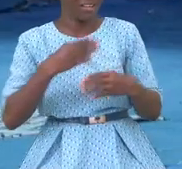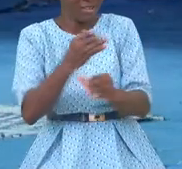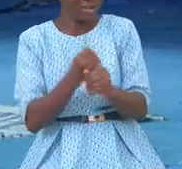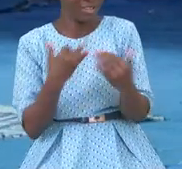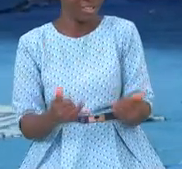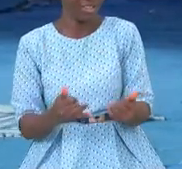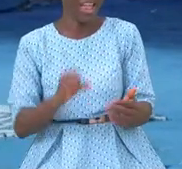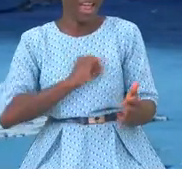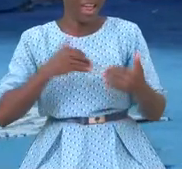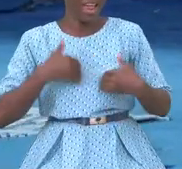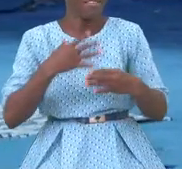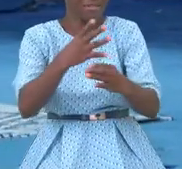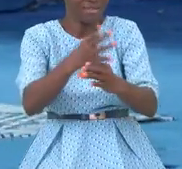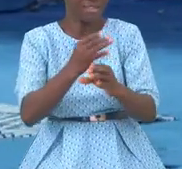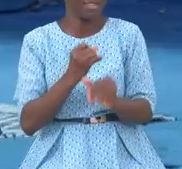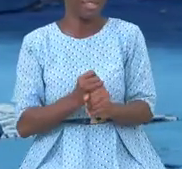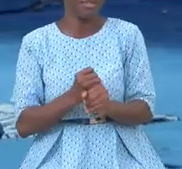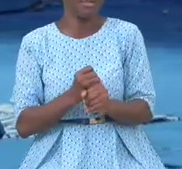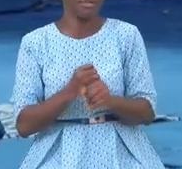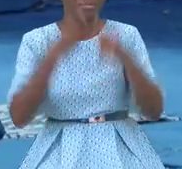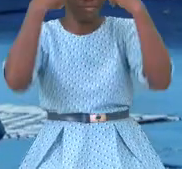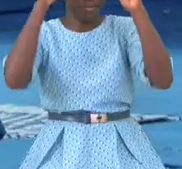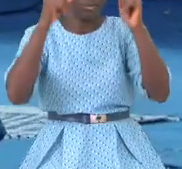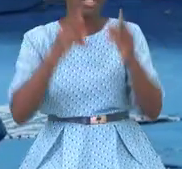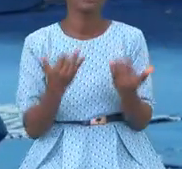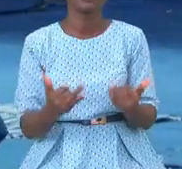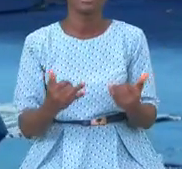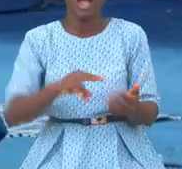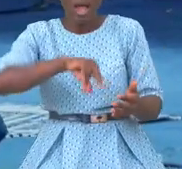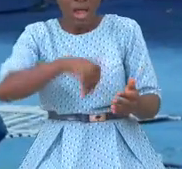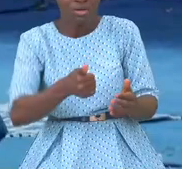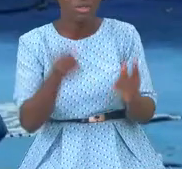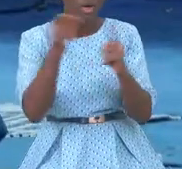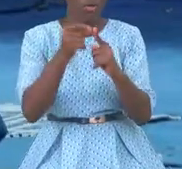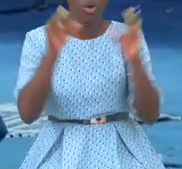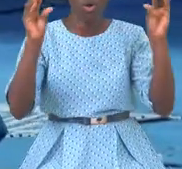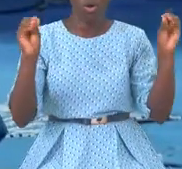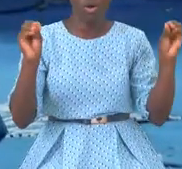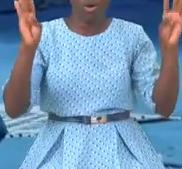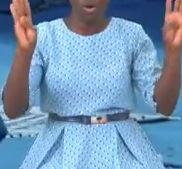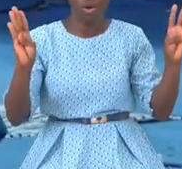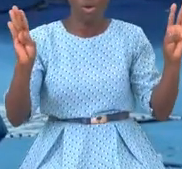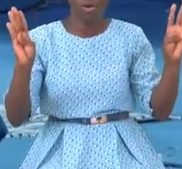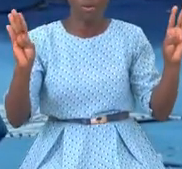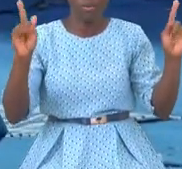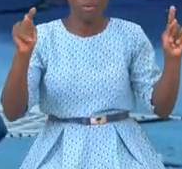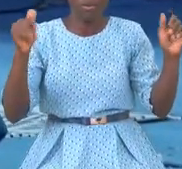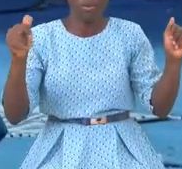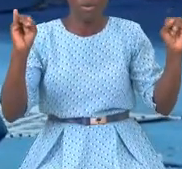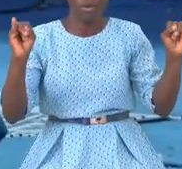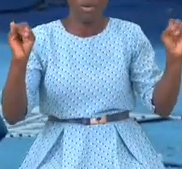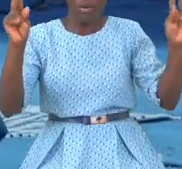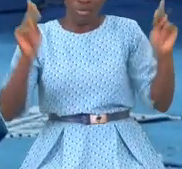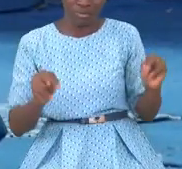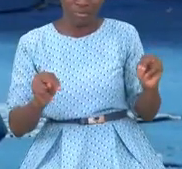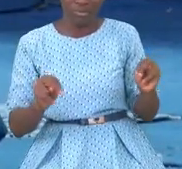word. Obtain, obtain. Obtain, not your effort, not your strength, not your power. You just